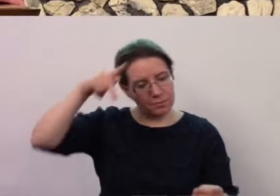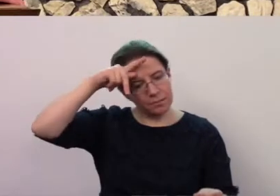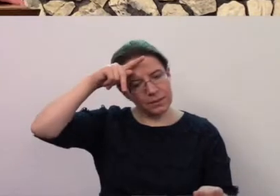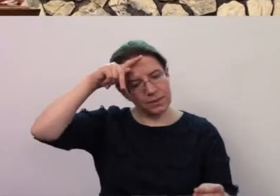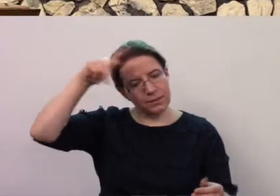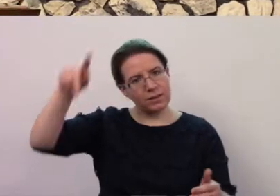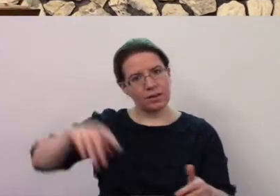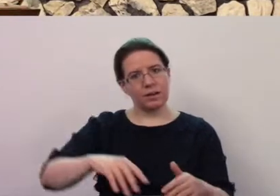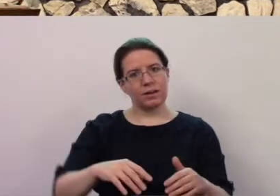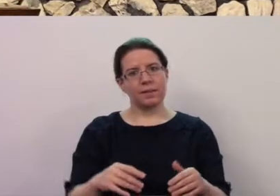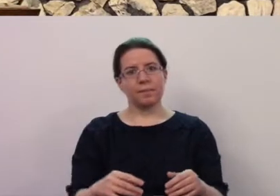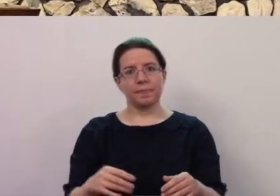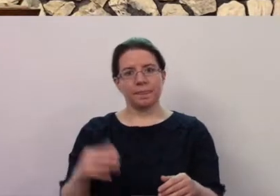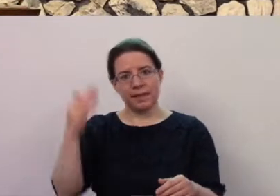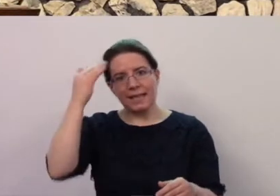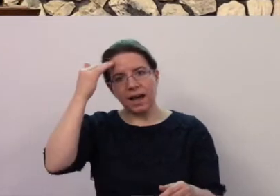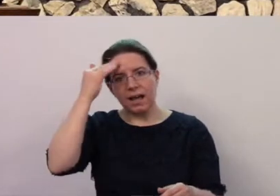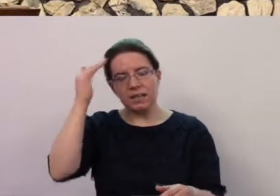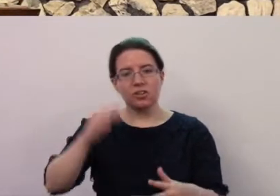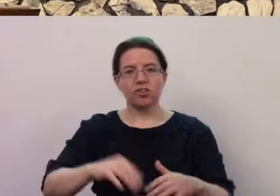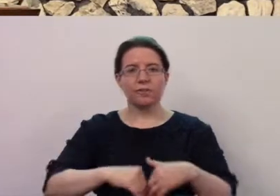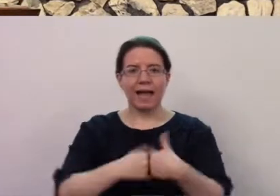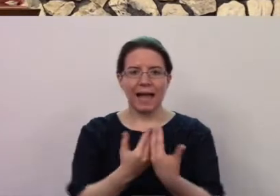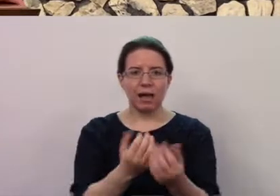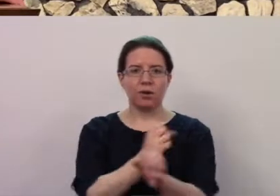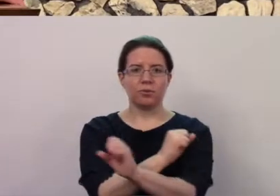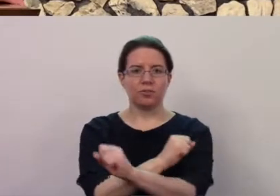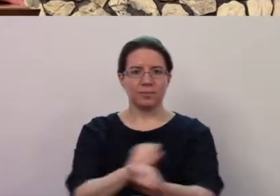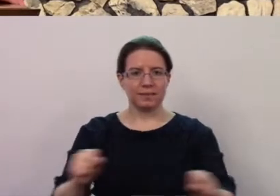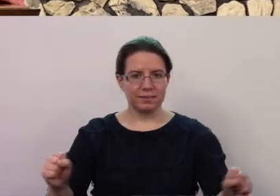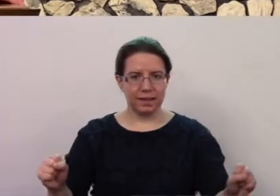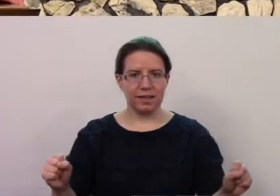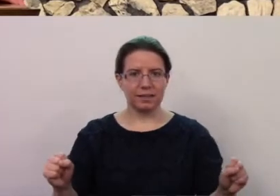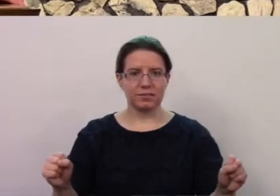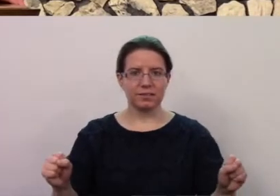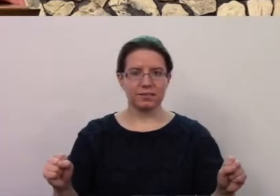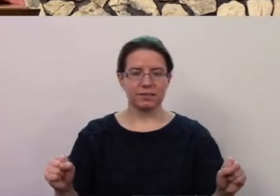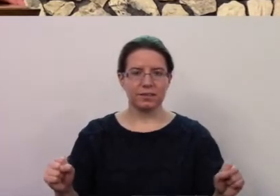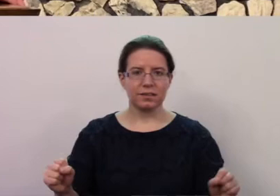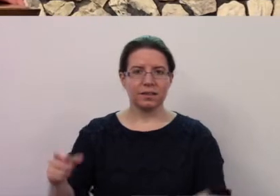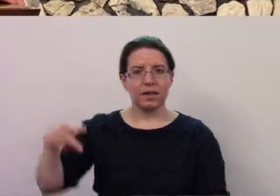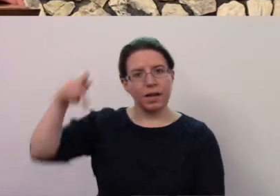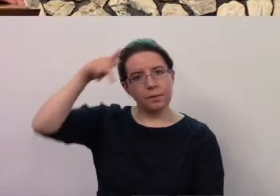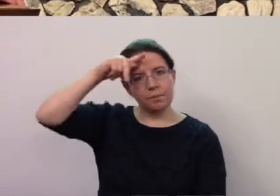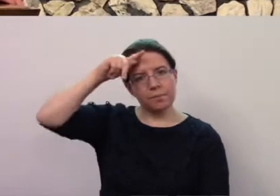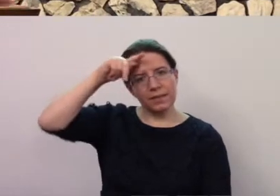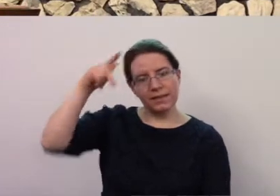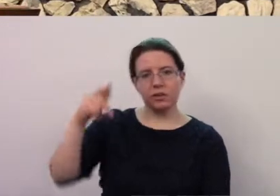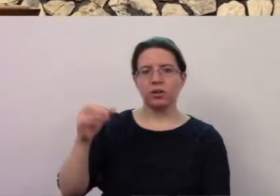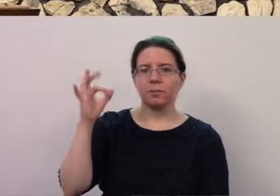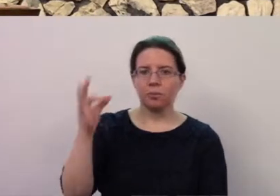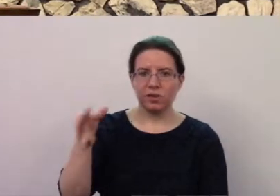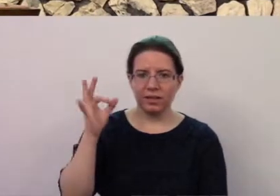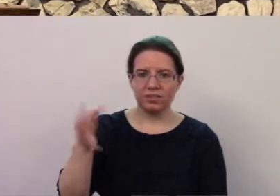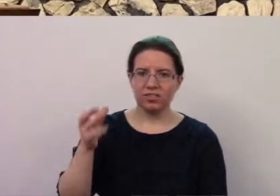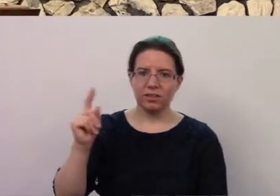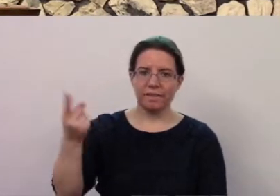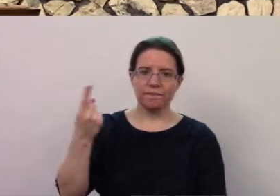Acts. When they, in essence, after he preached to them on the first gospel message,